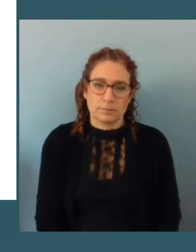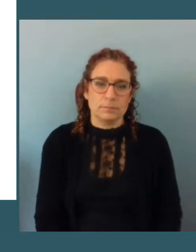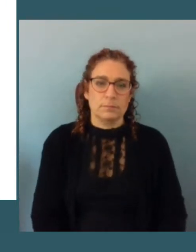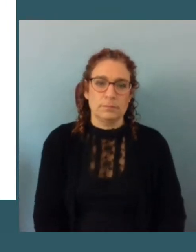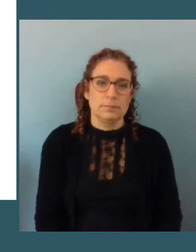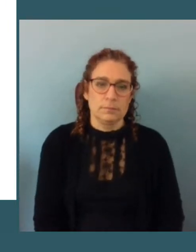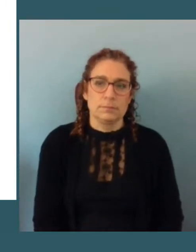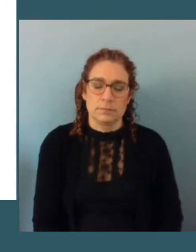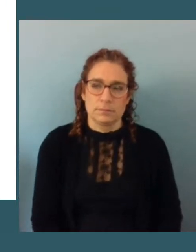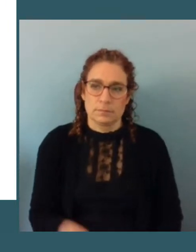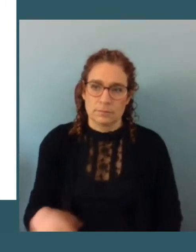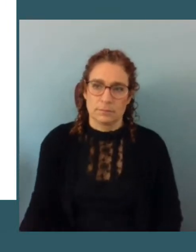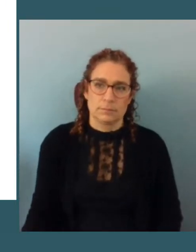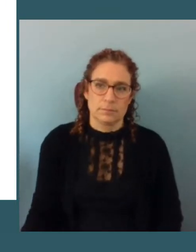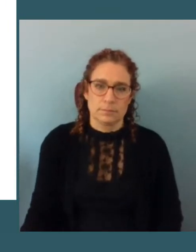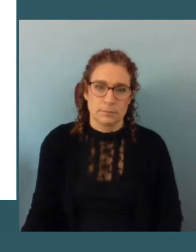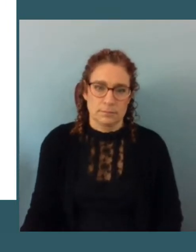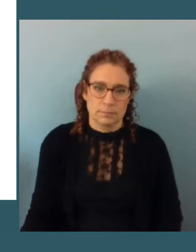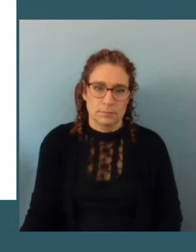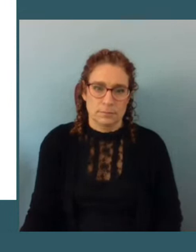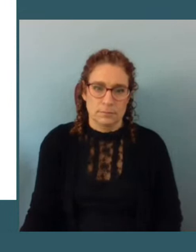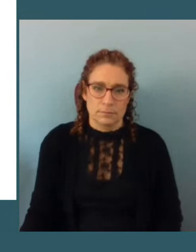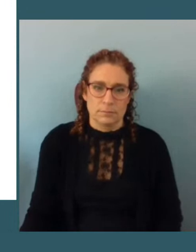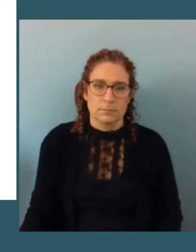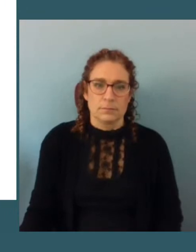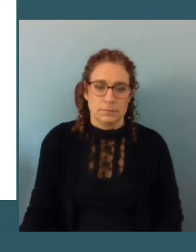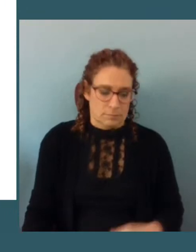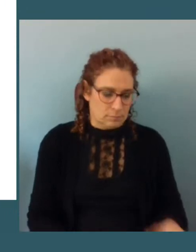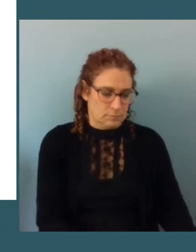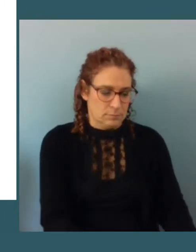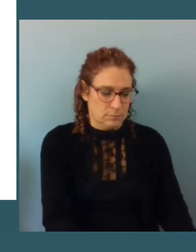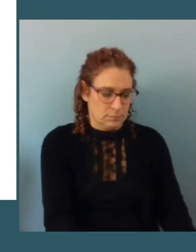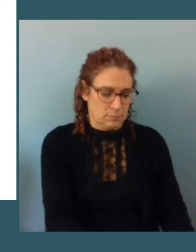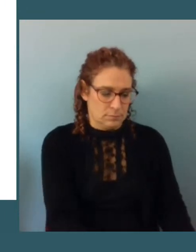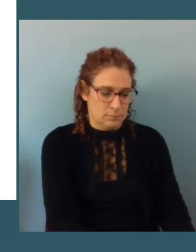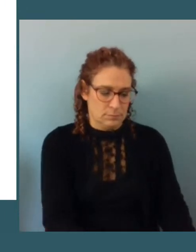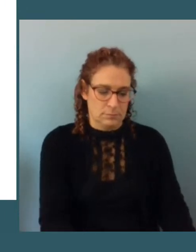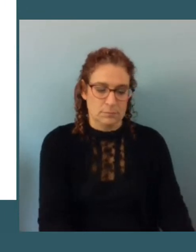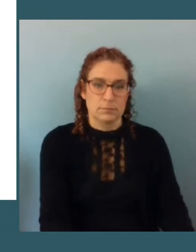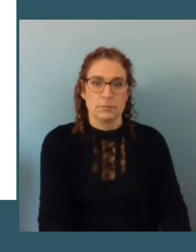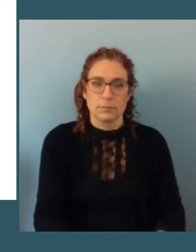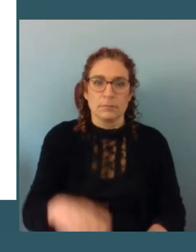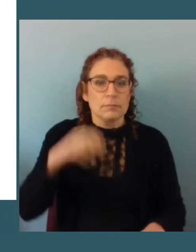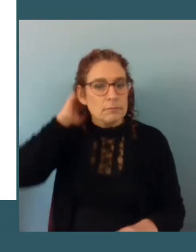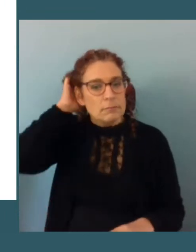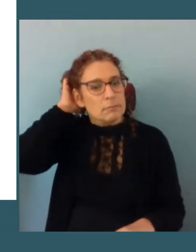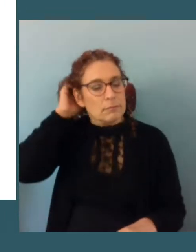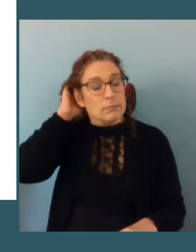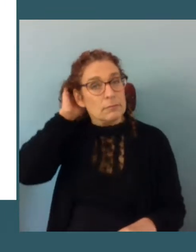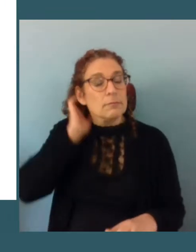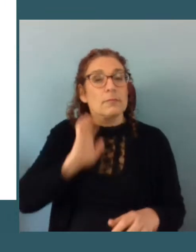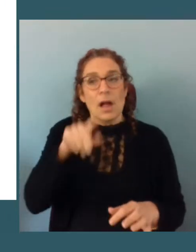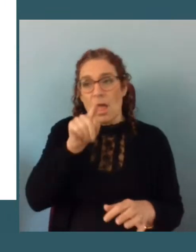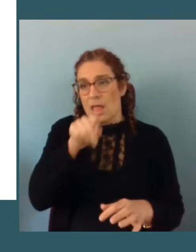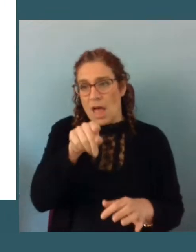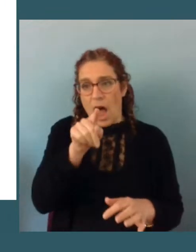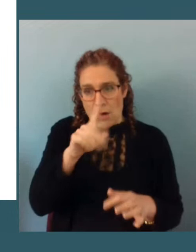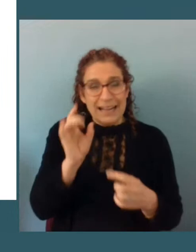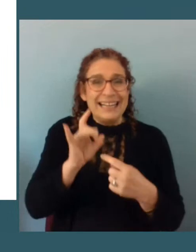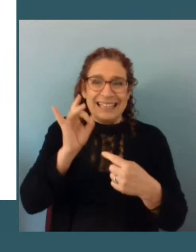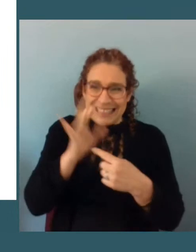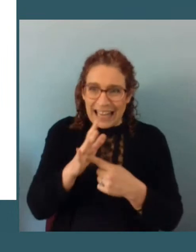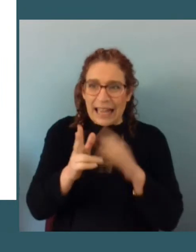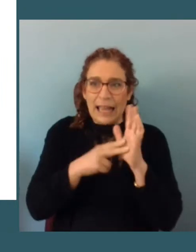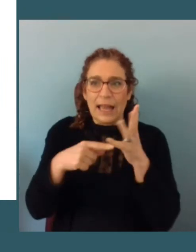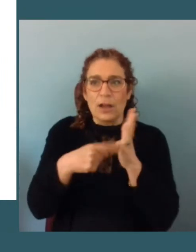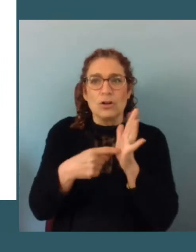Mm-hmm. So what key nutrients are in cow's milk? There are lots of different nutrients. This is just a few of the key nutrients. So we're looking at